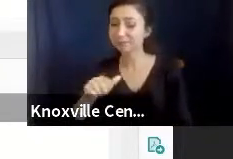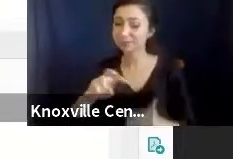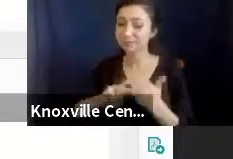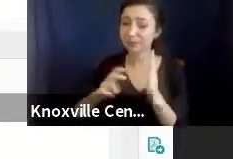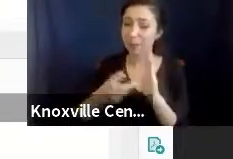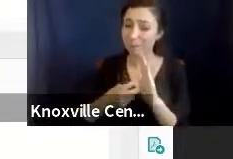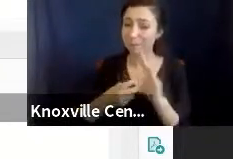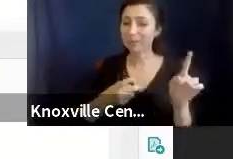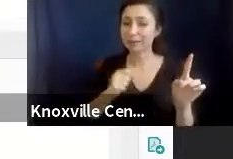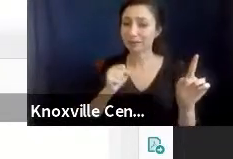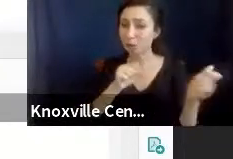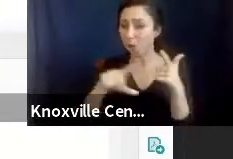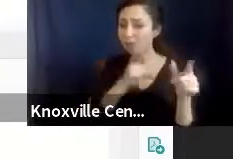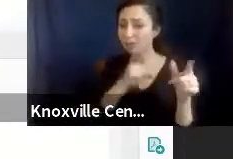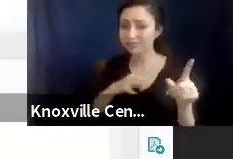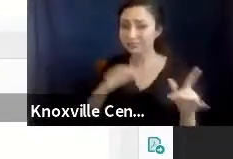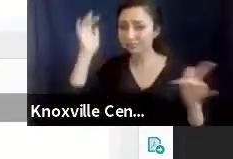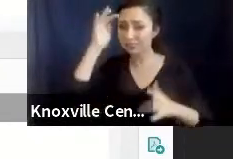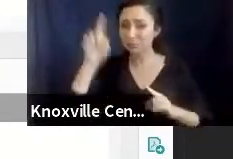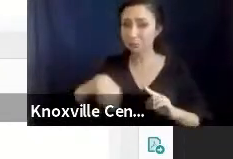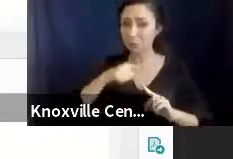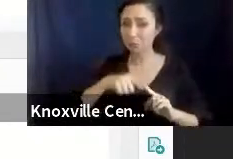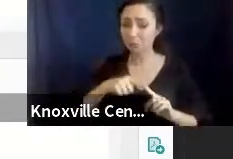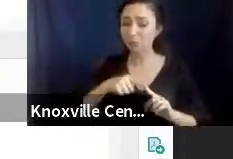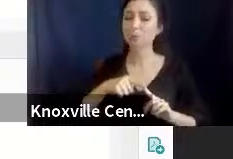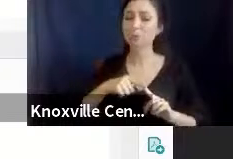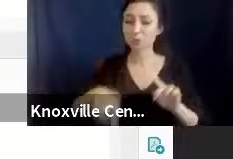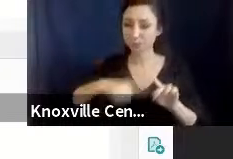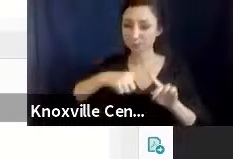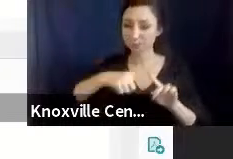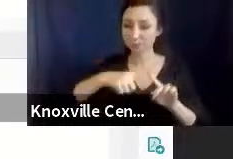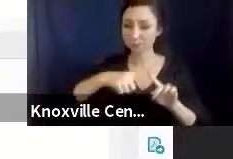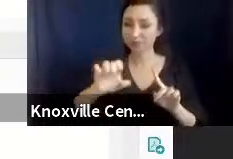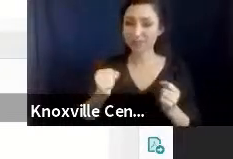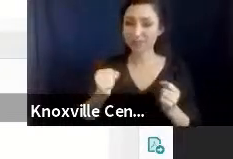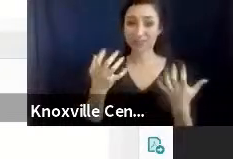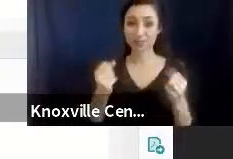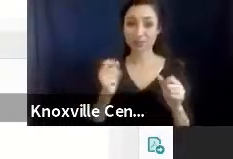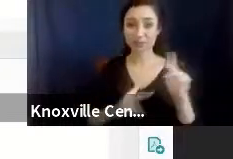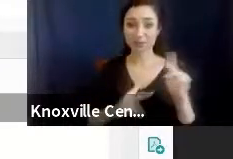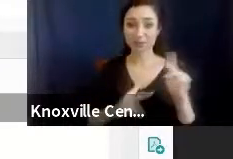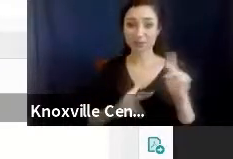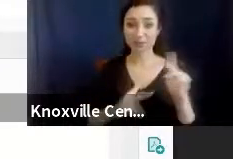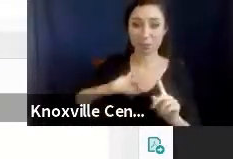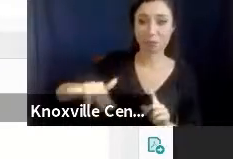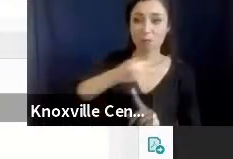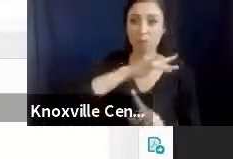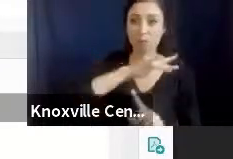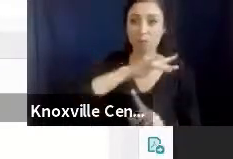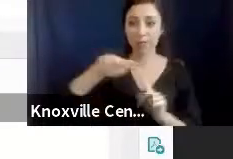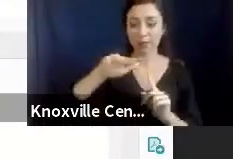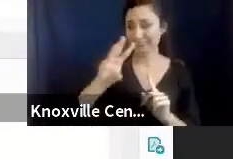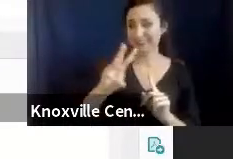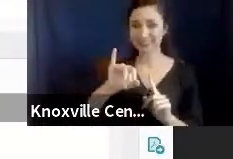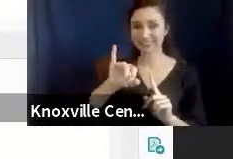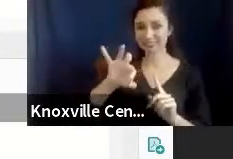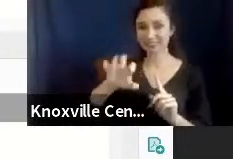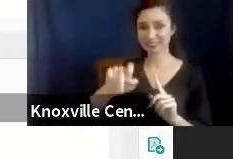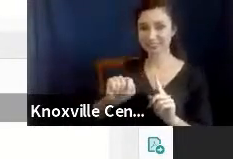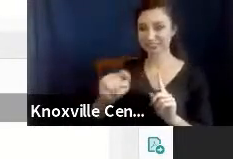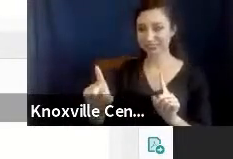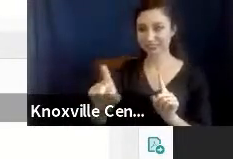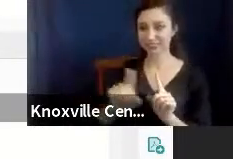a positive case, then the number of people around them that are within 6 feet for 15 minutes or longer are